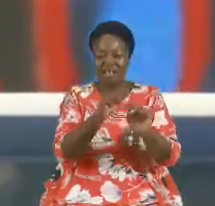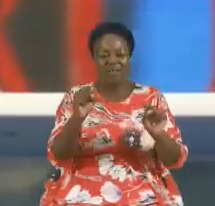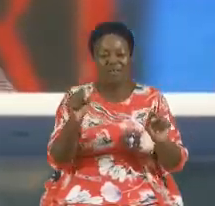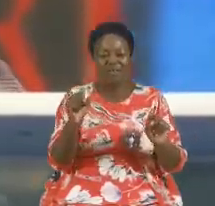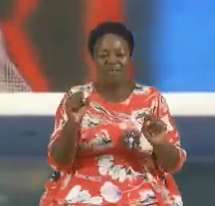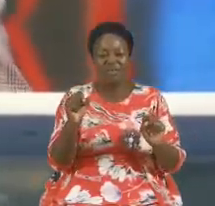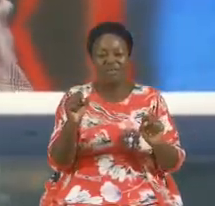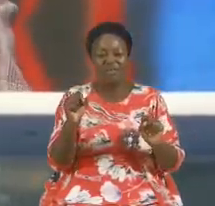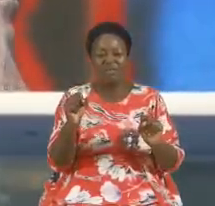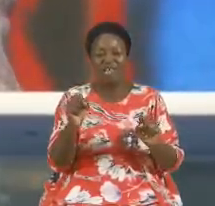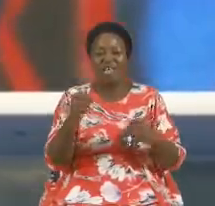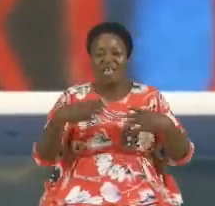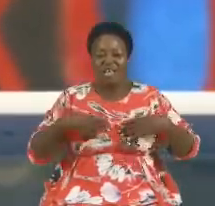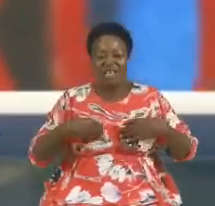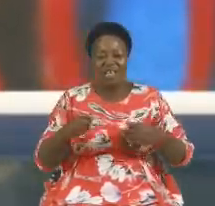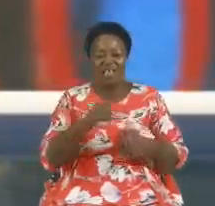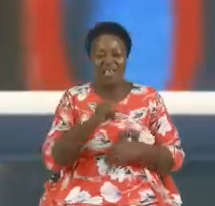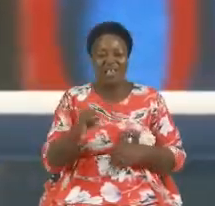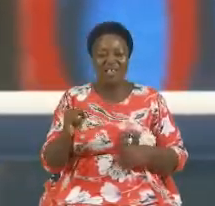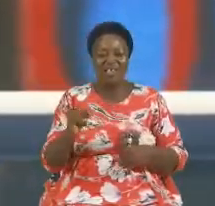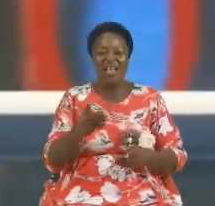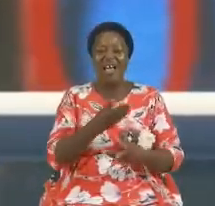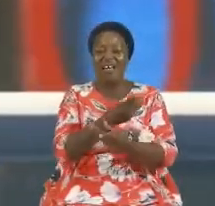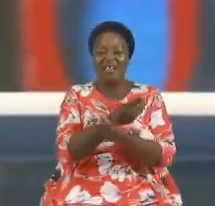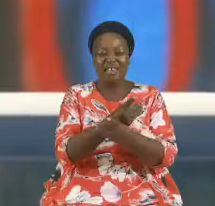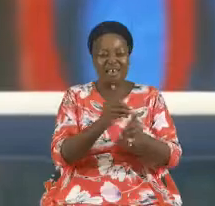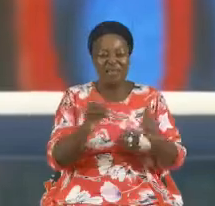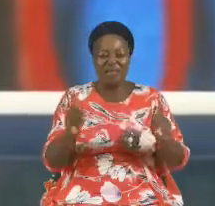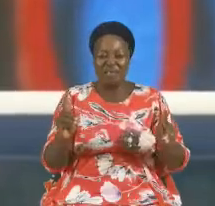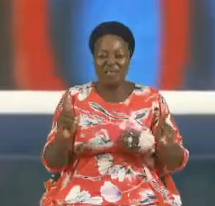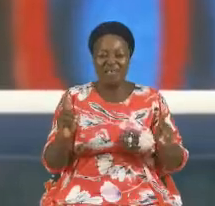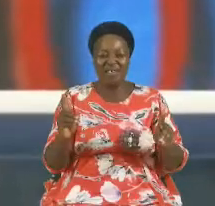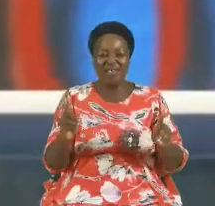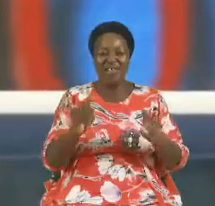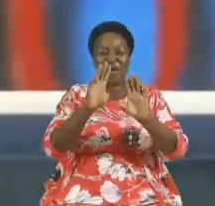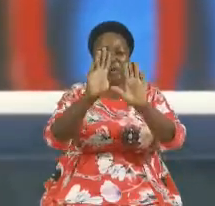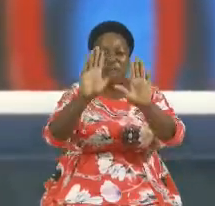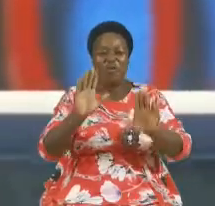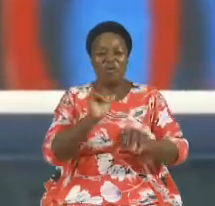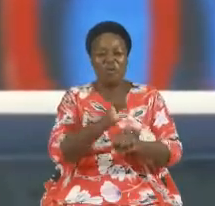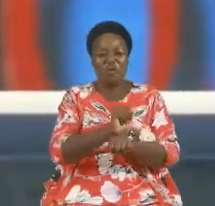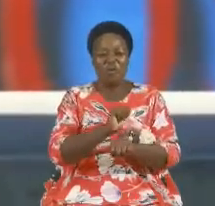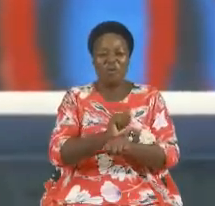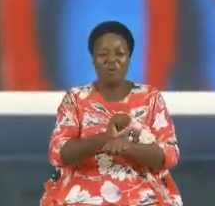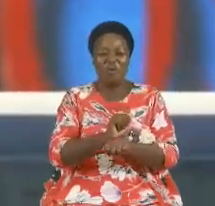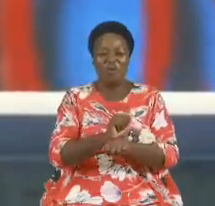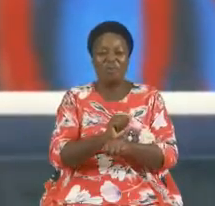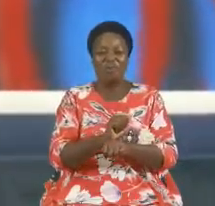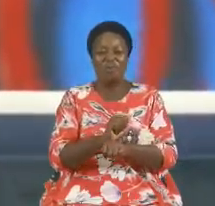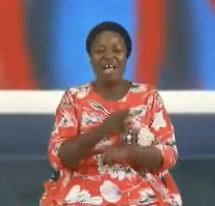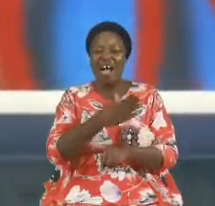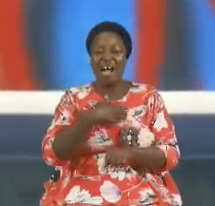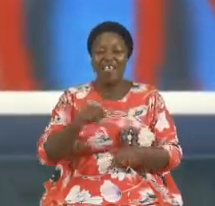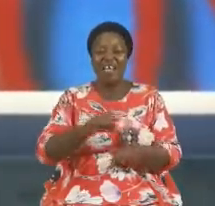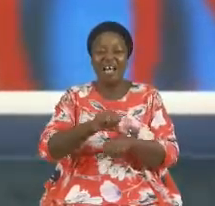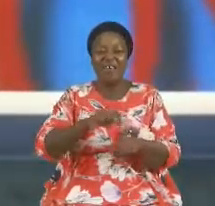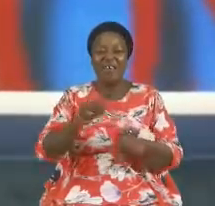tonight, wonders, salvation, healing,